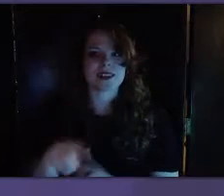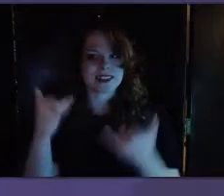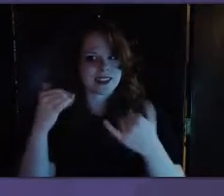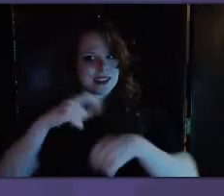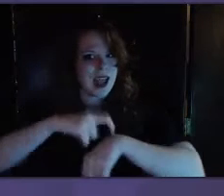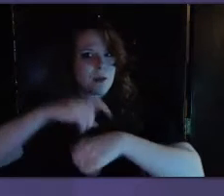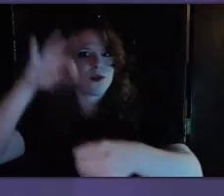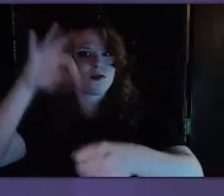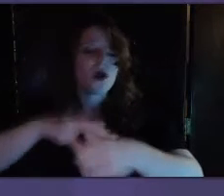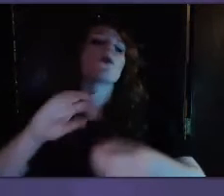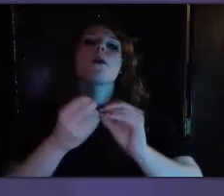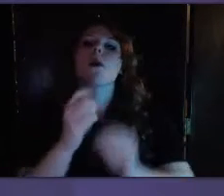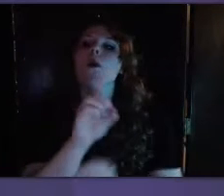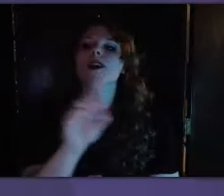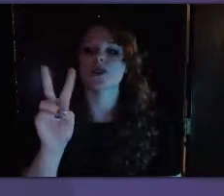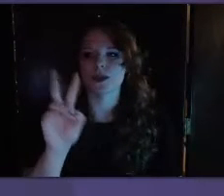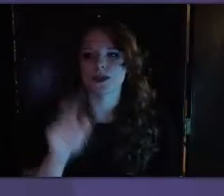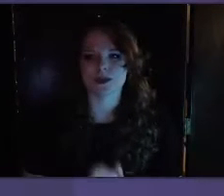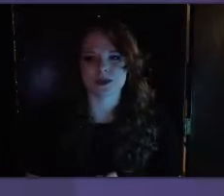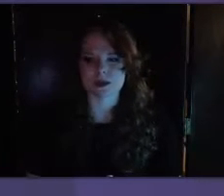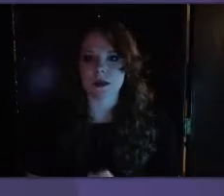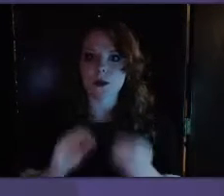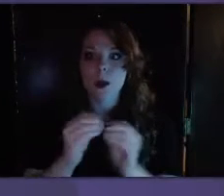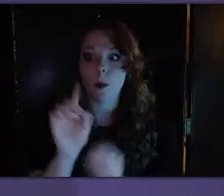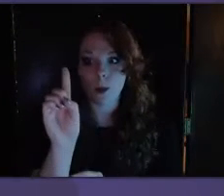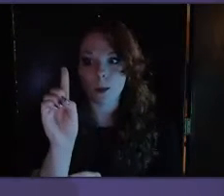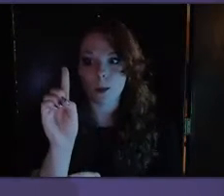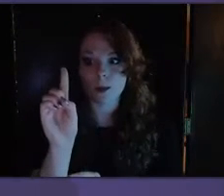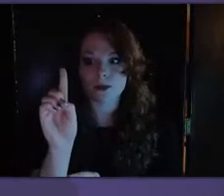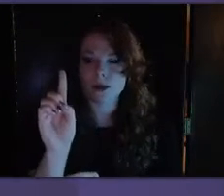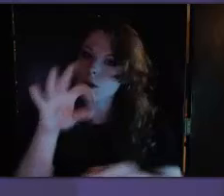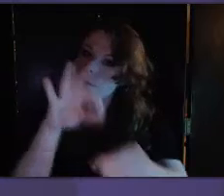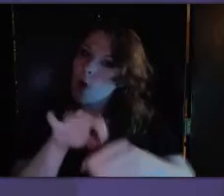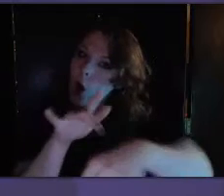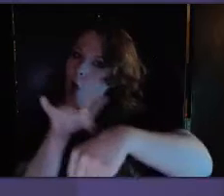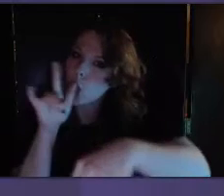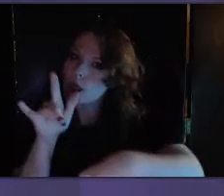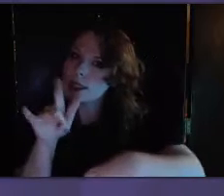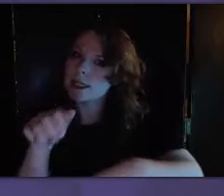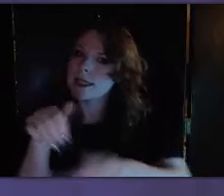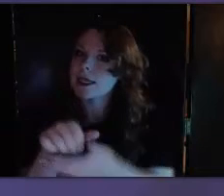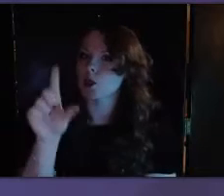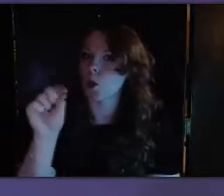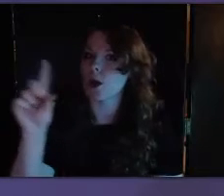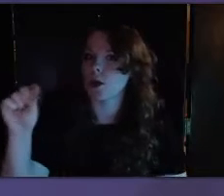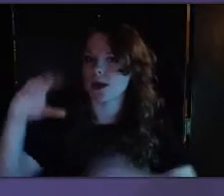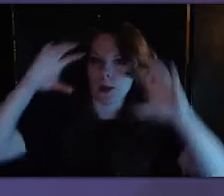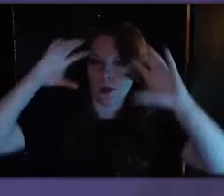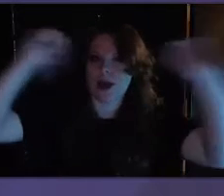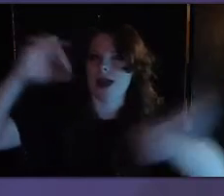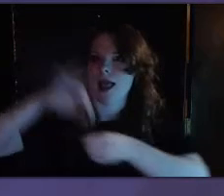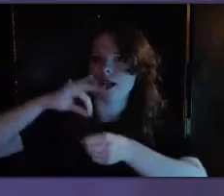your votes in questions 1 and 2. Question 1. To vote early in the 2020 presidential